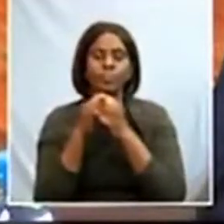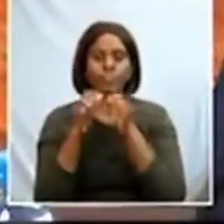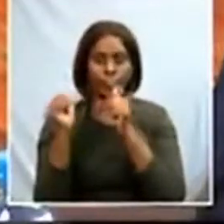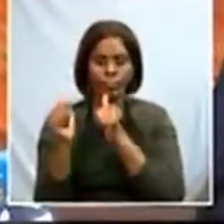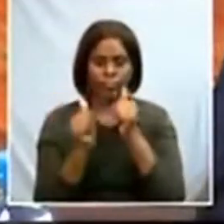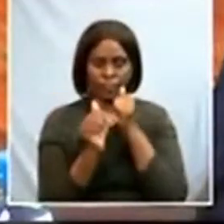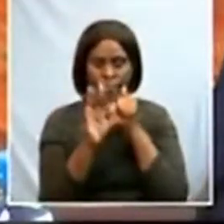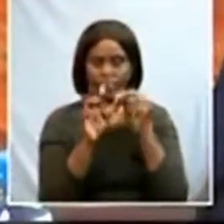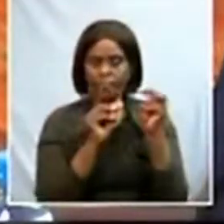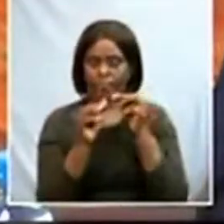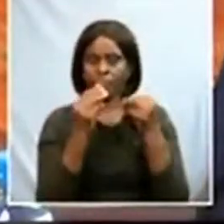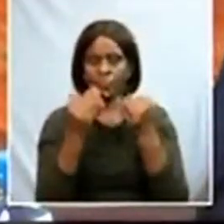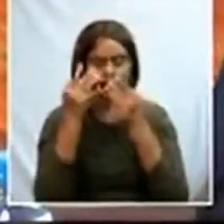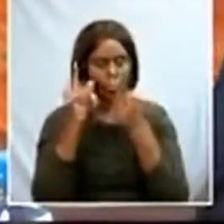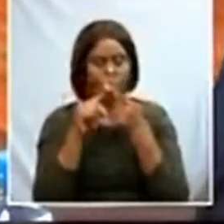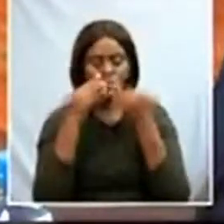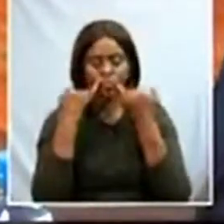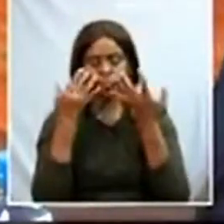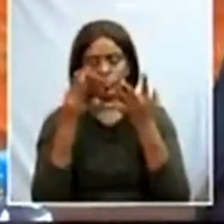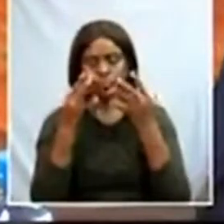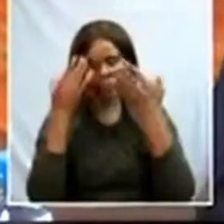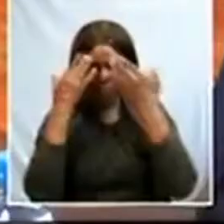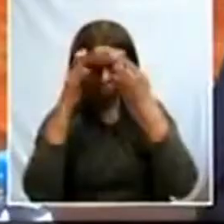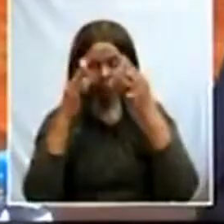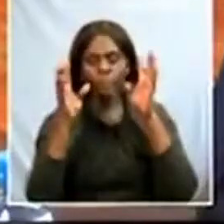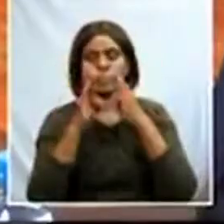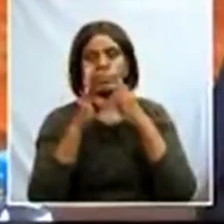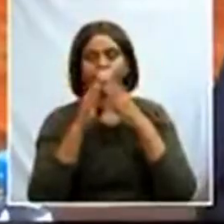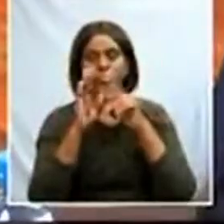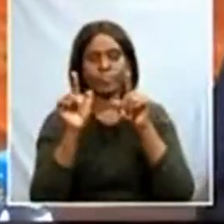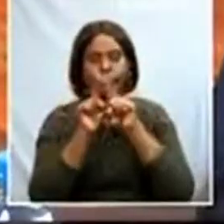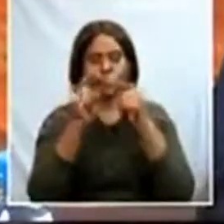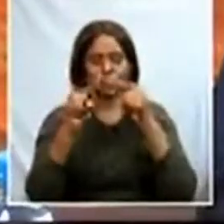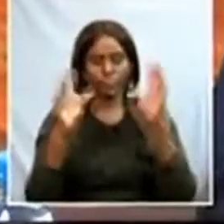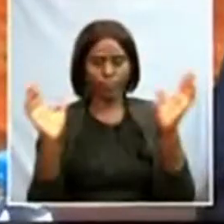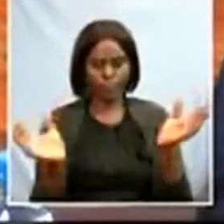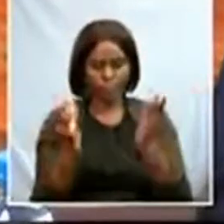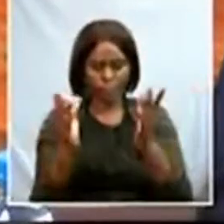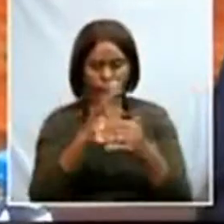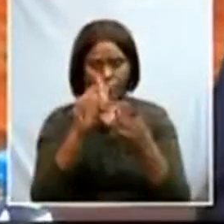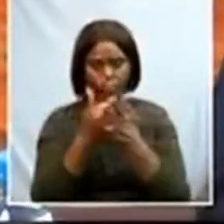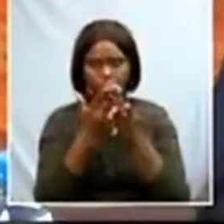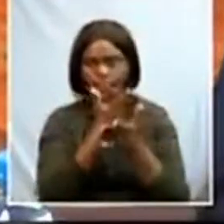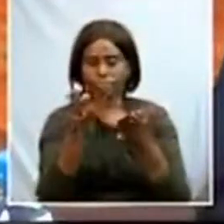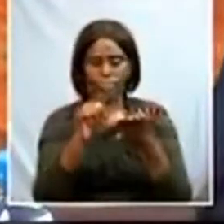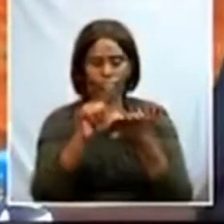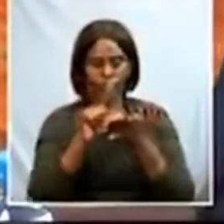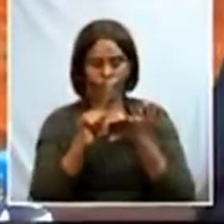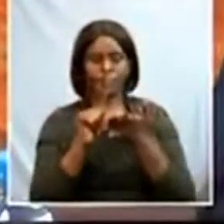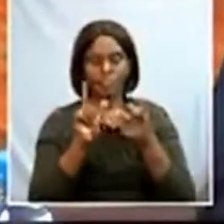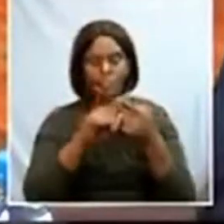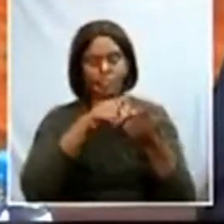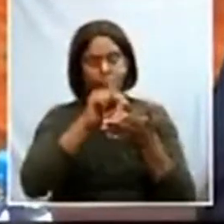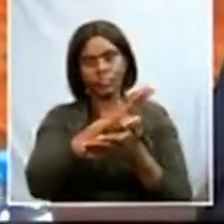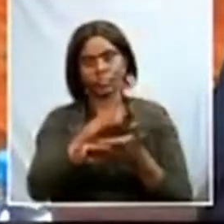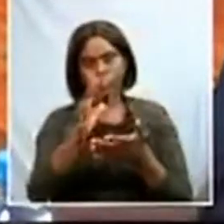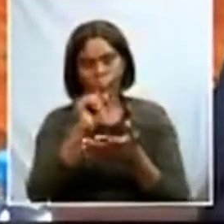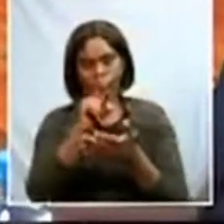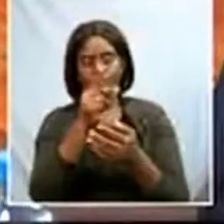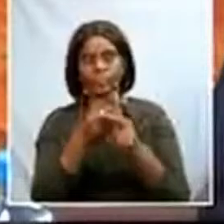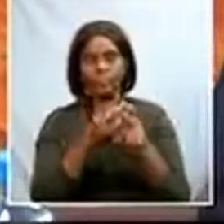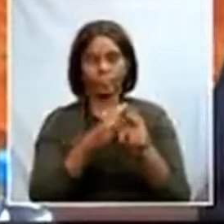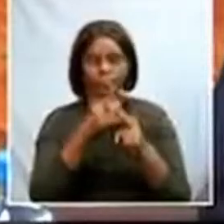Action taken, management wishes to state that sensitization meetings were held encouraging the loan beneficiaries to pay back on the